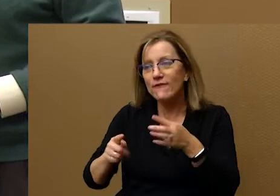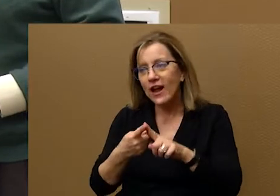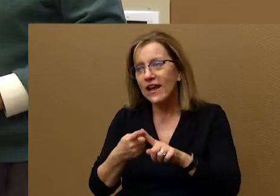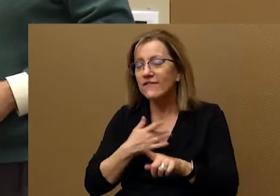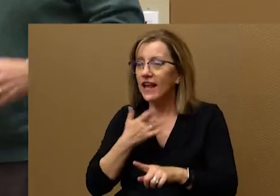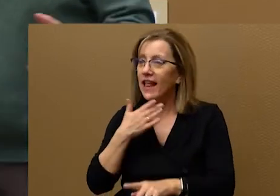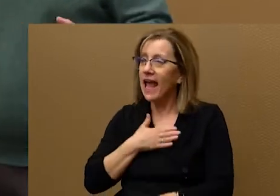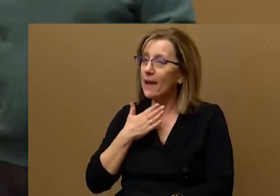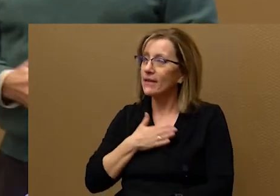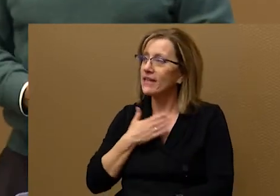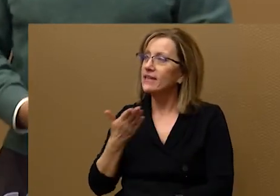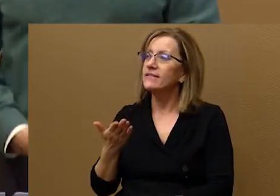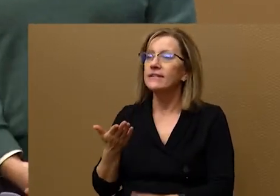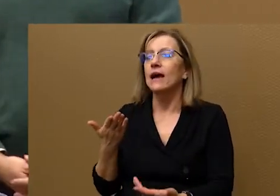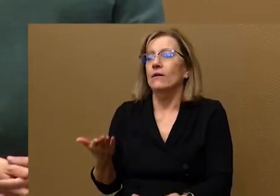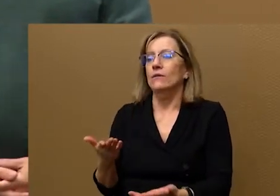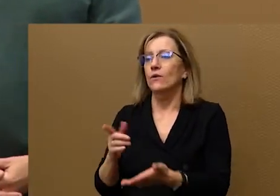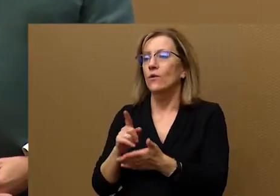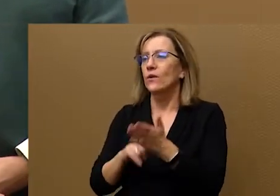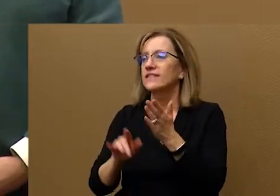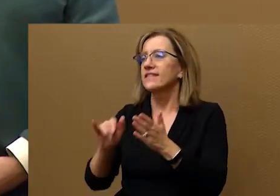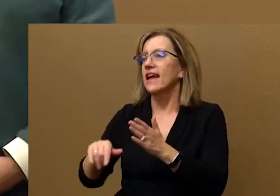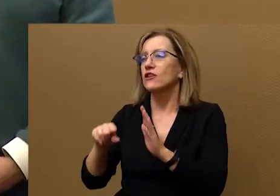skills. So give me a grade on that.